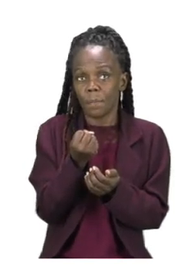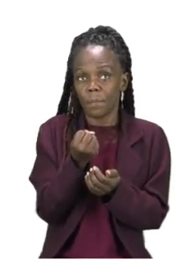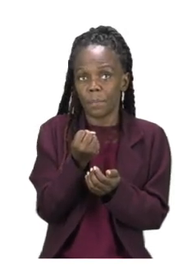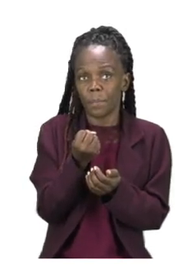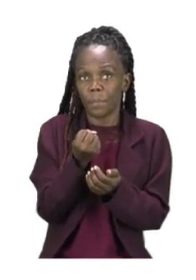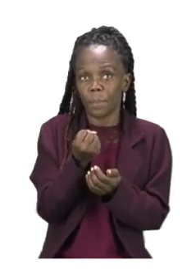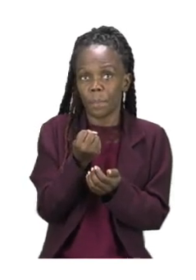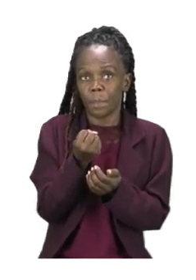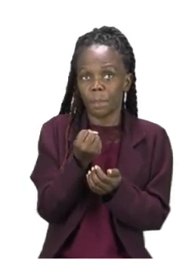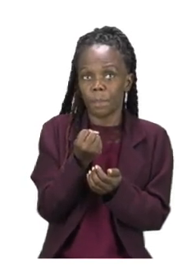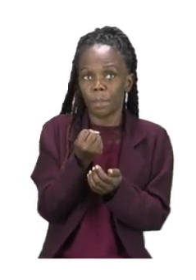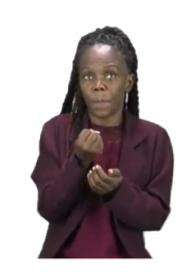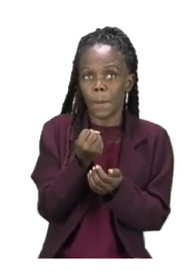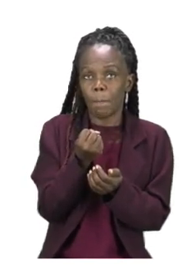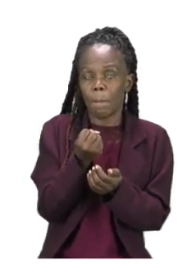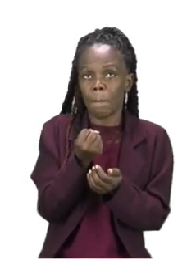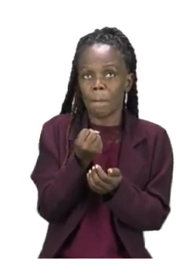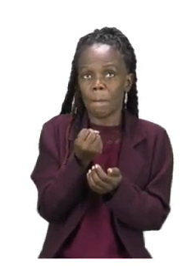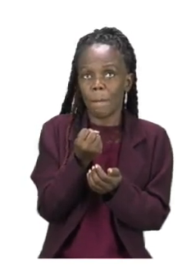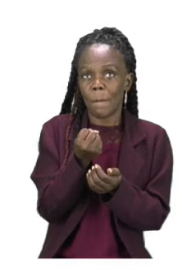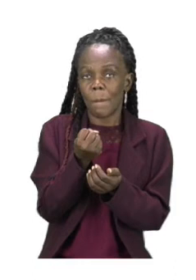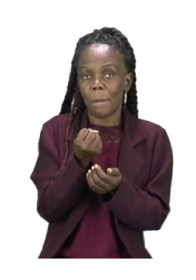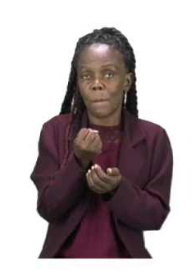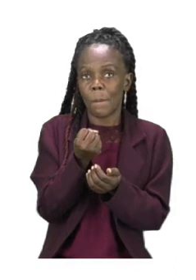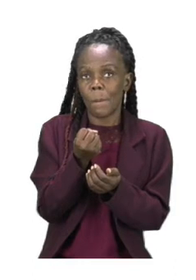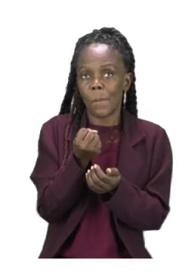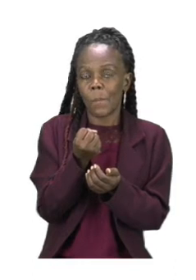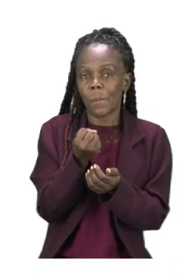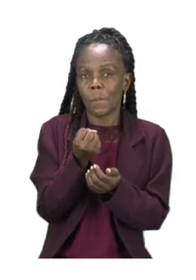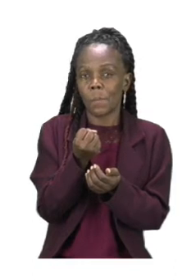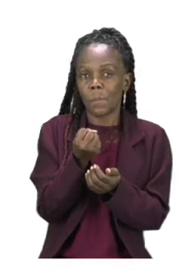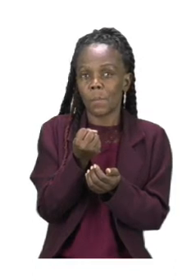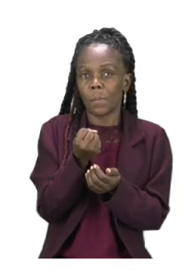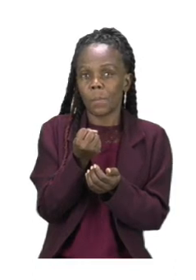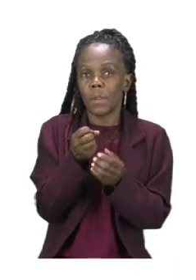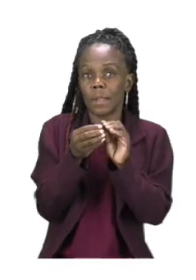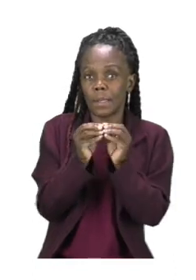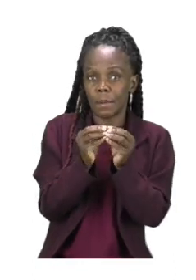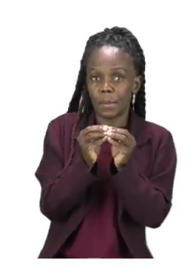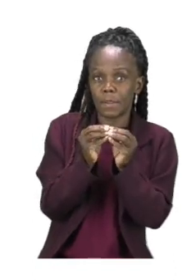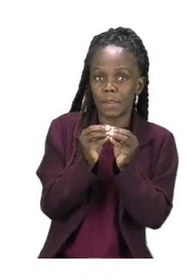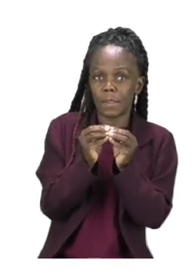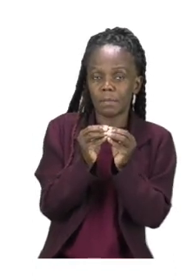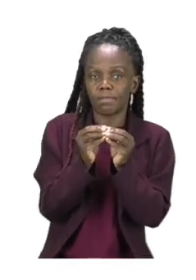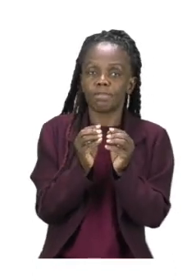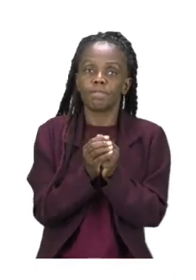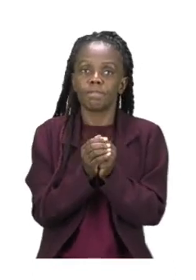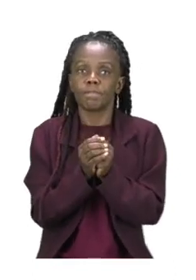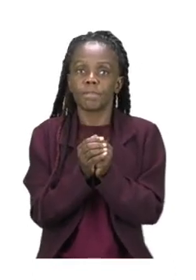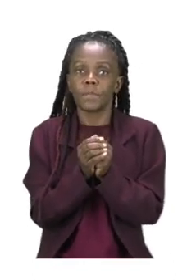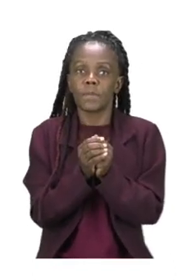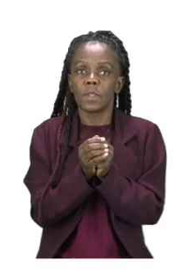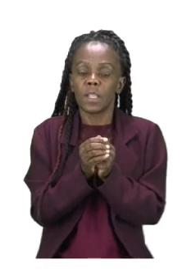we need to make sure that we circle or cross out the bigger number. So